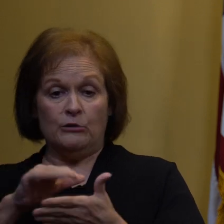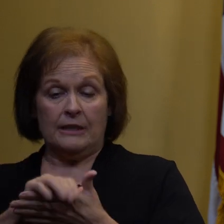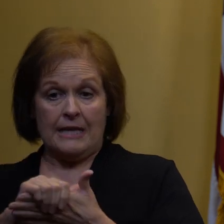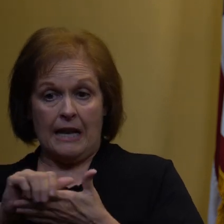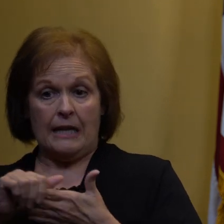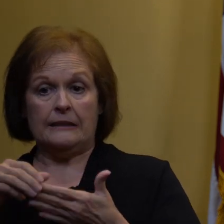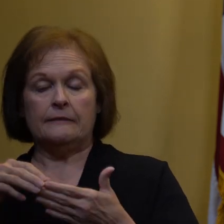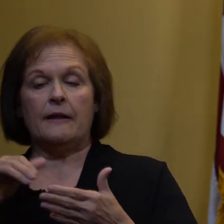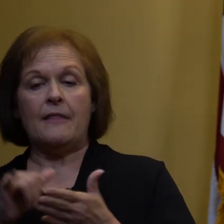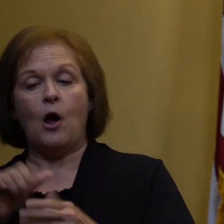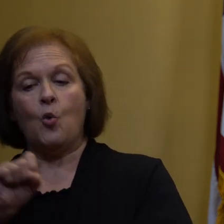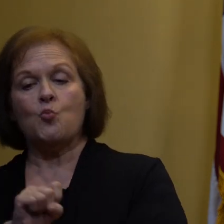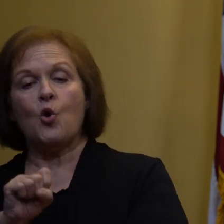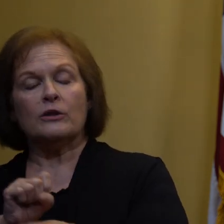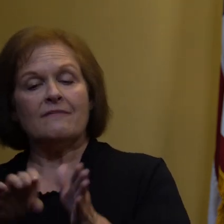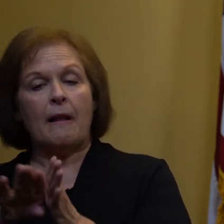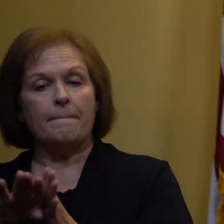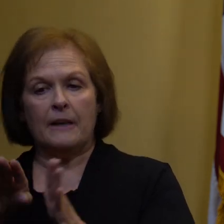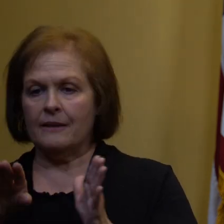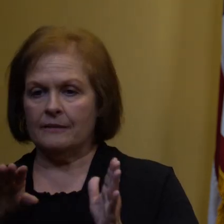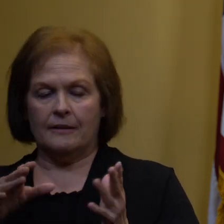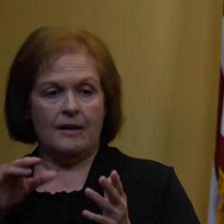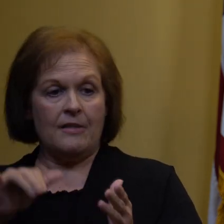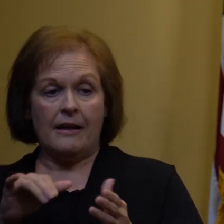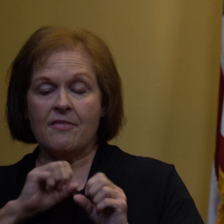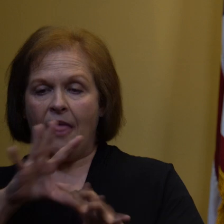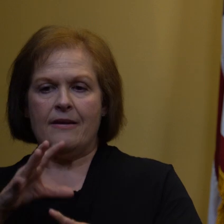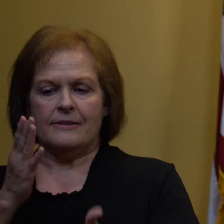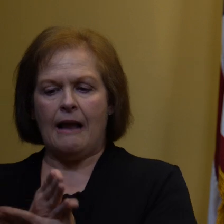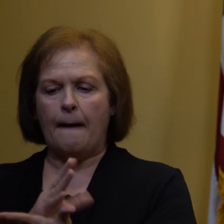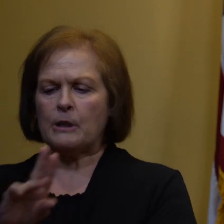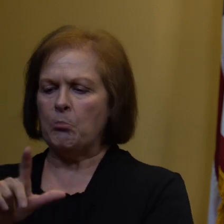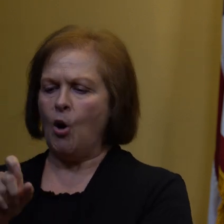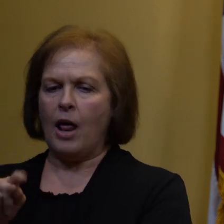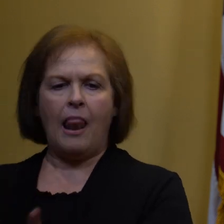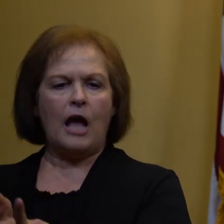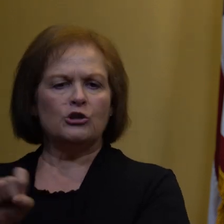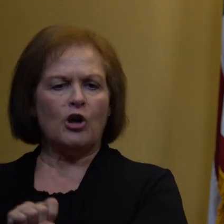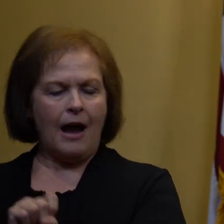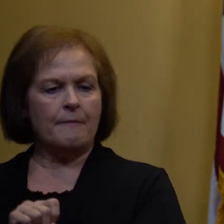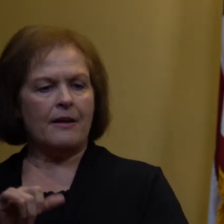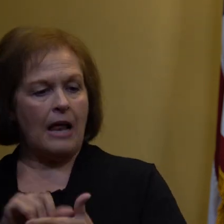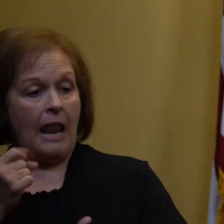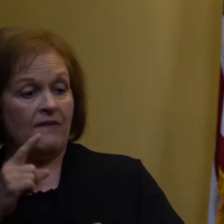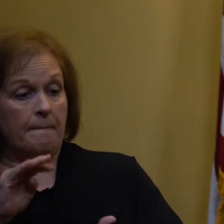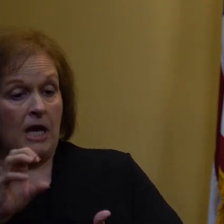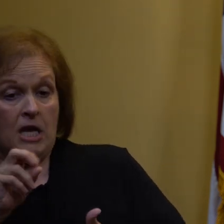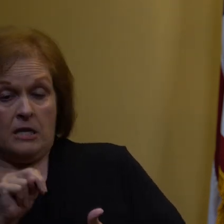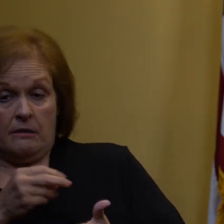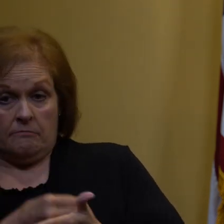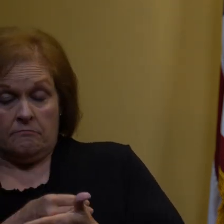$500,000 there. Workforce development initiatives. Nothing stops a bullet like a job. $11 million to empower individuals